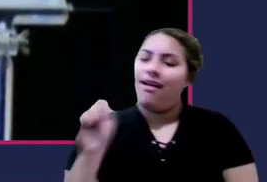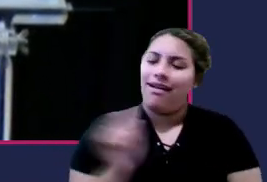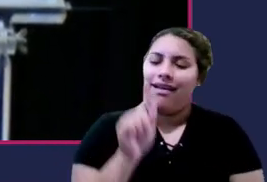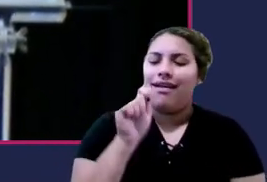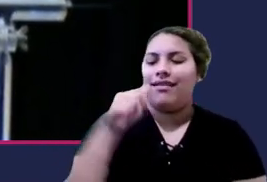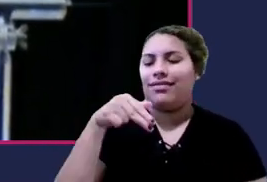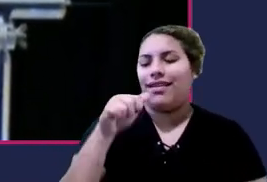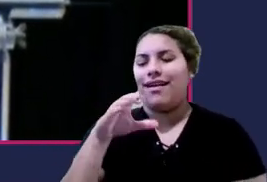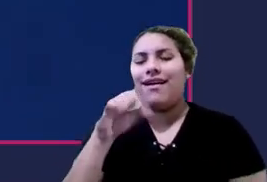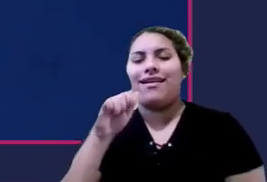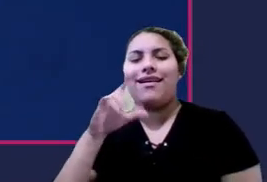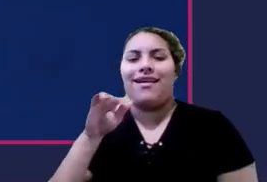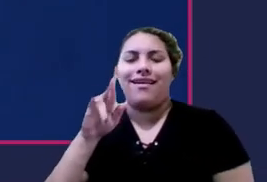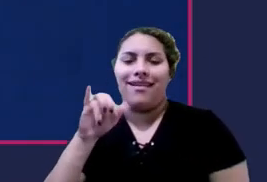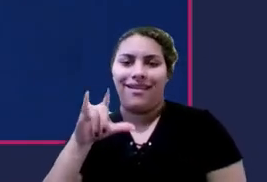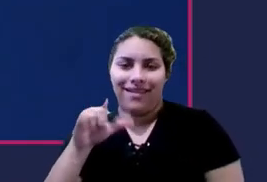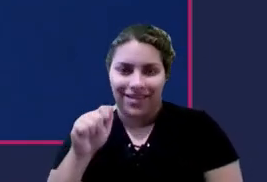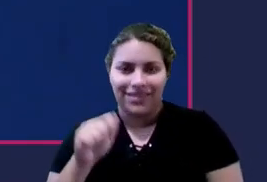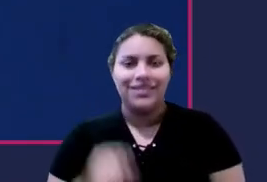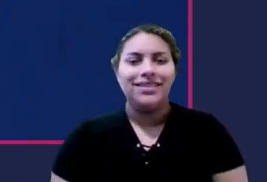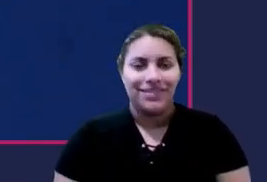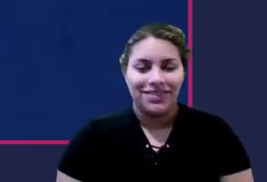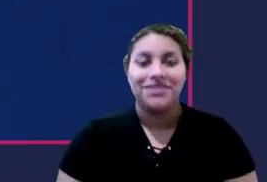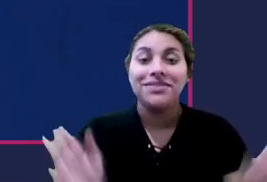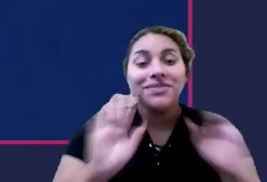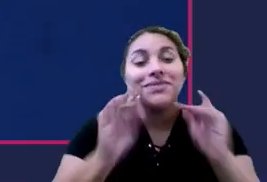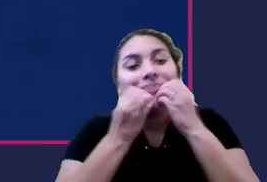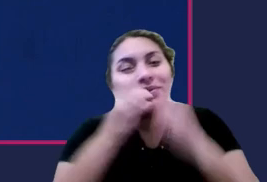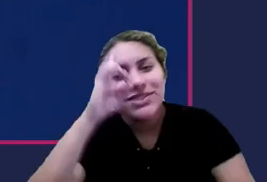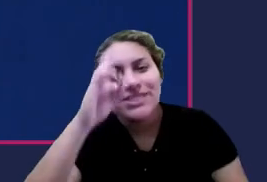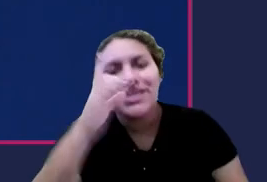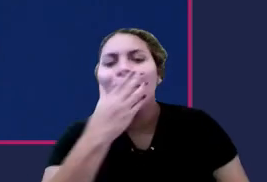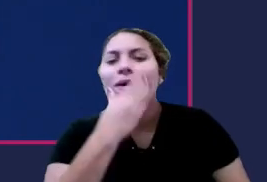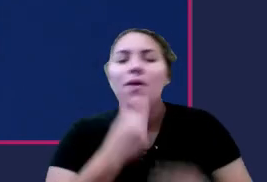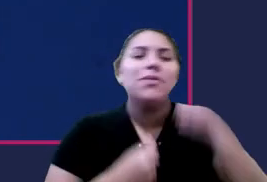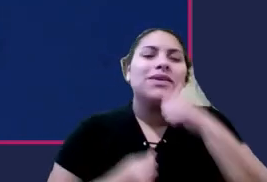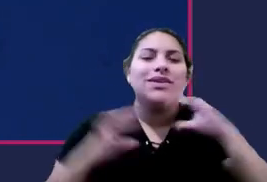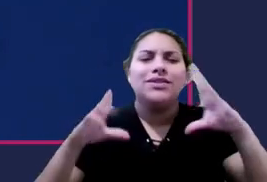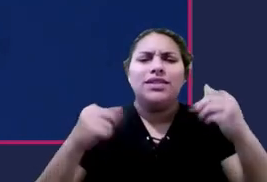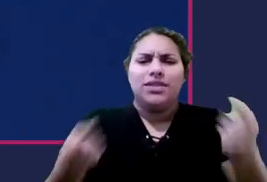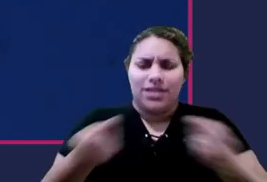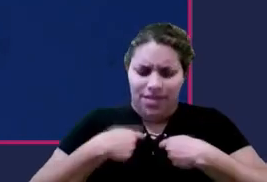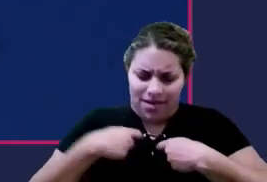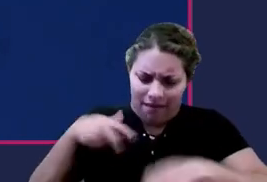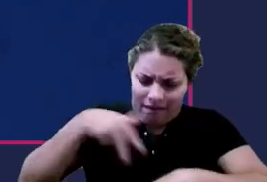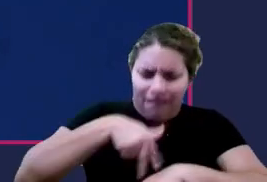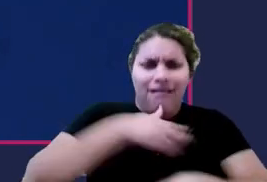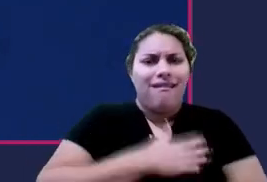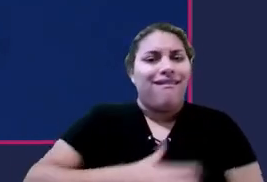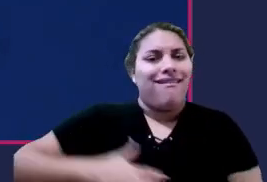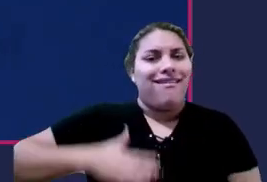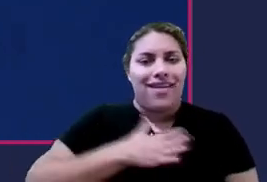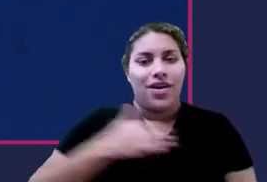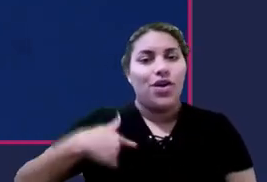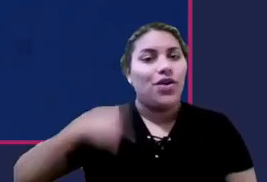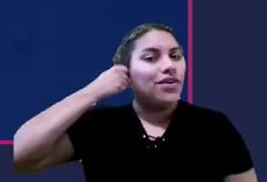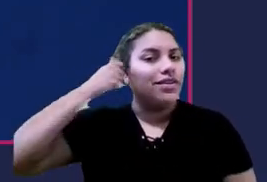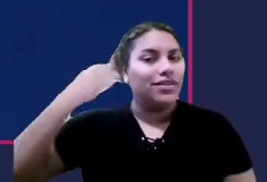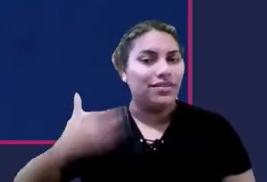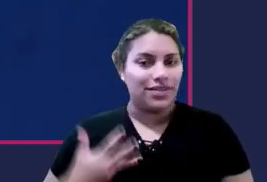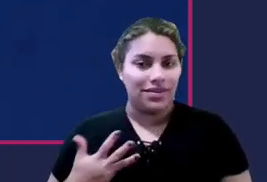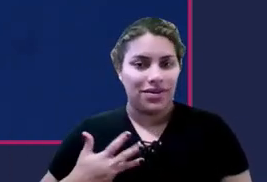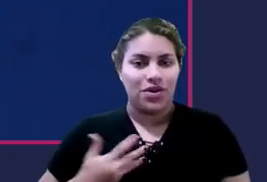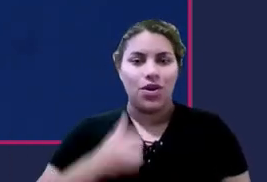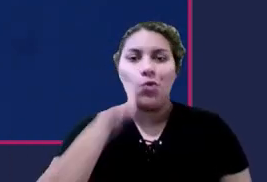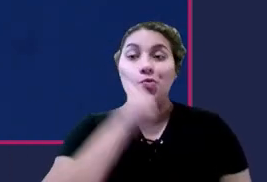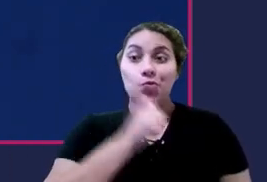Paula Nedavaska, you have the floor. Good morning, everyone. It's a pleasure to be here today. I'm going to do